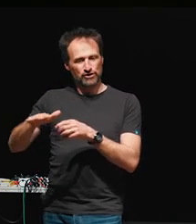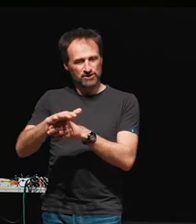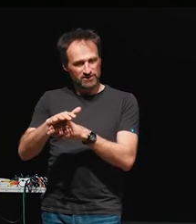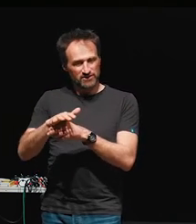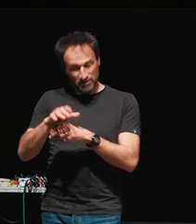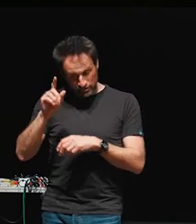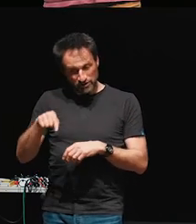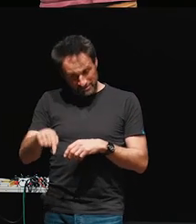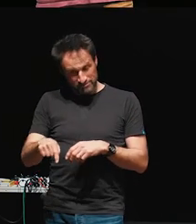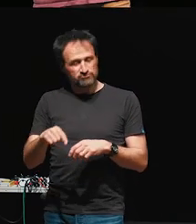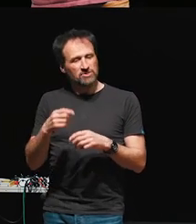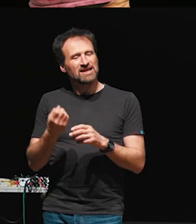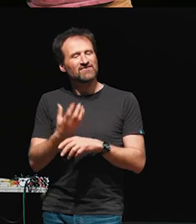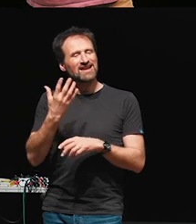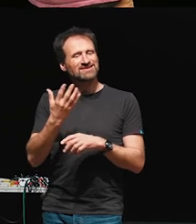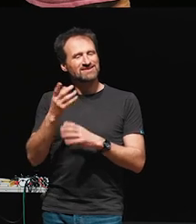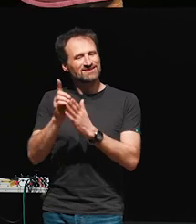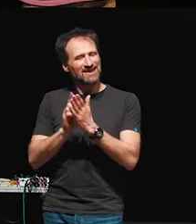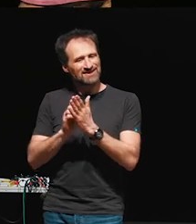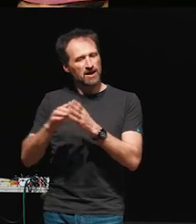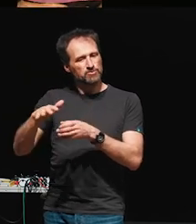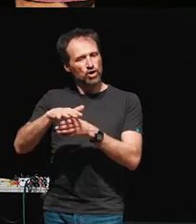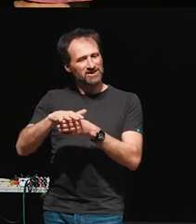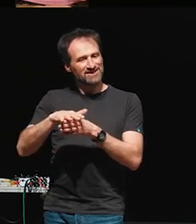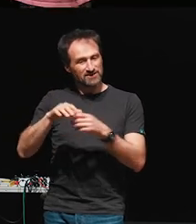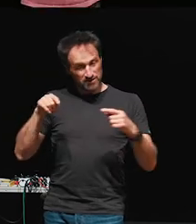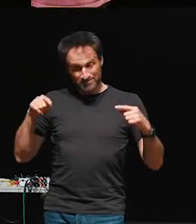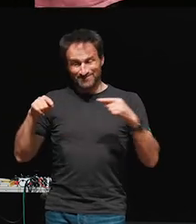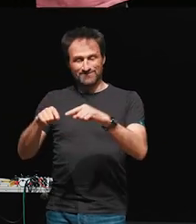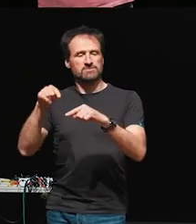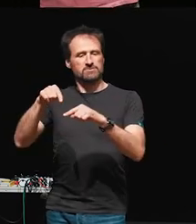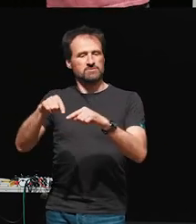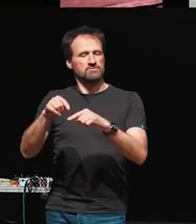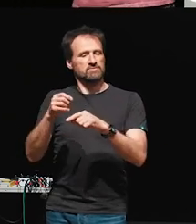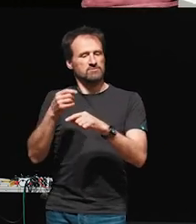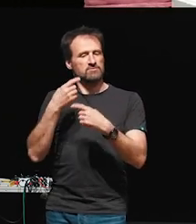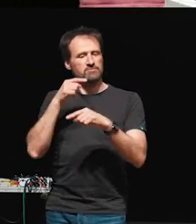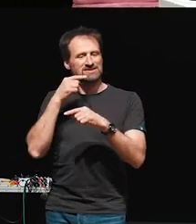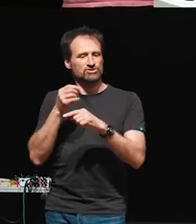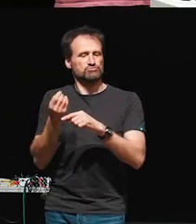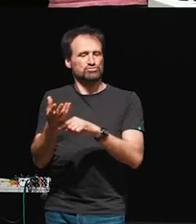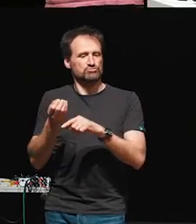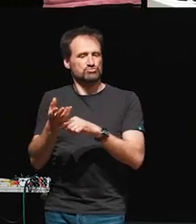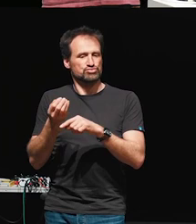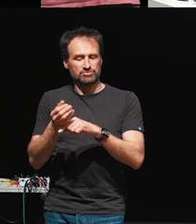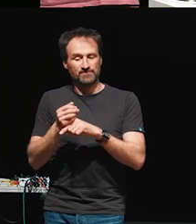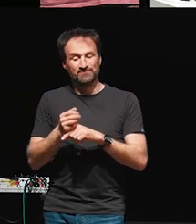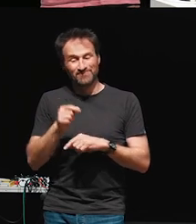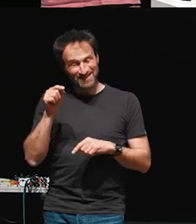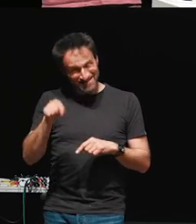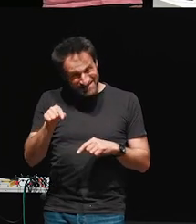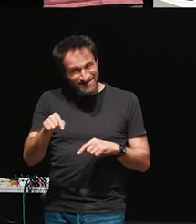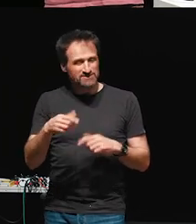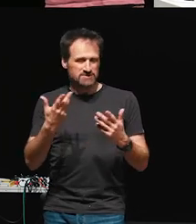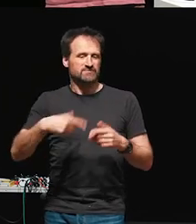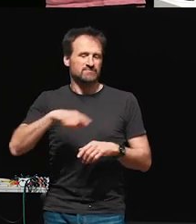under the event's data property. Now, honestly, that's pretty much it in terms of the common web worker APIs that